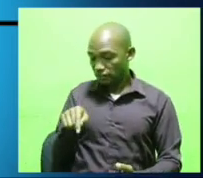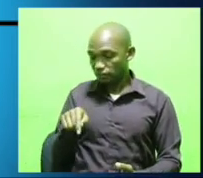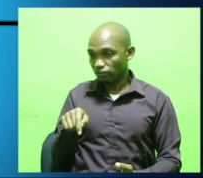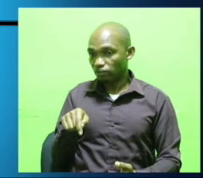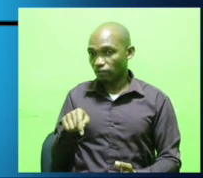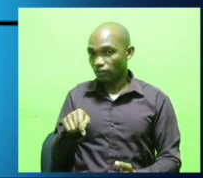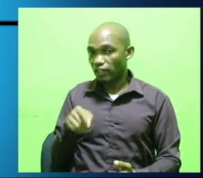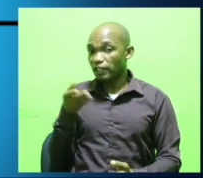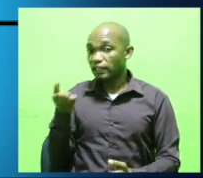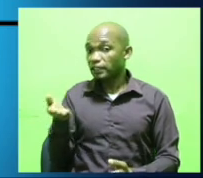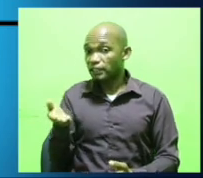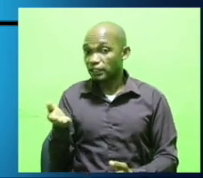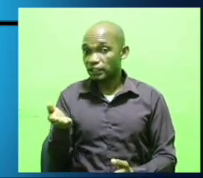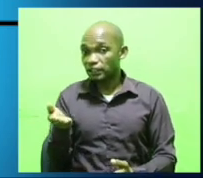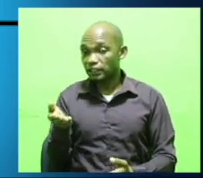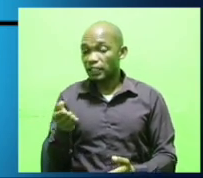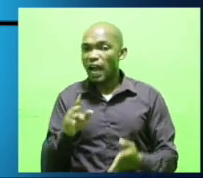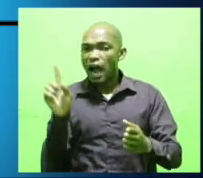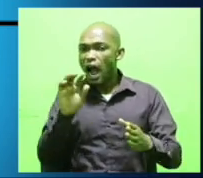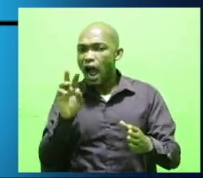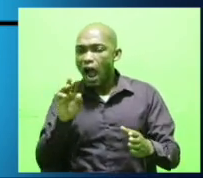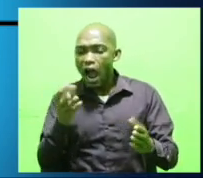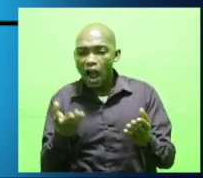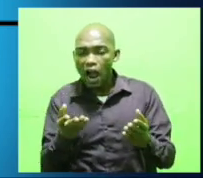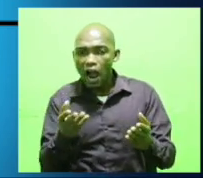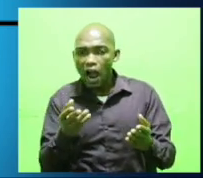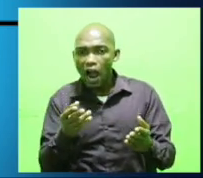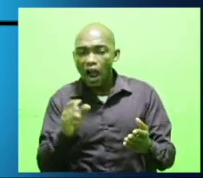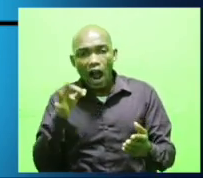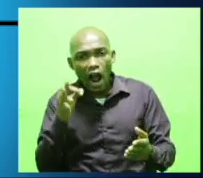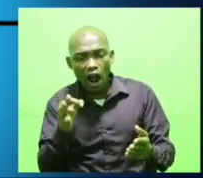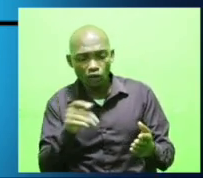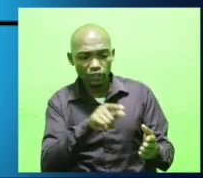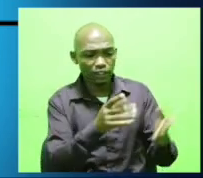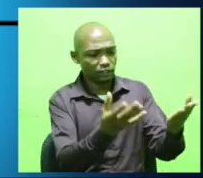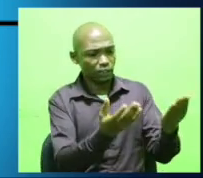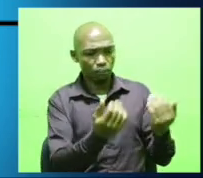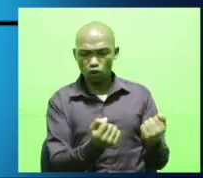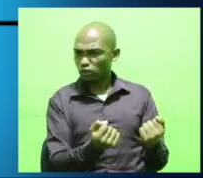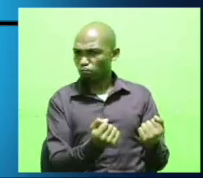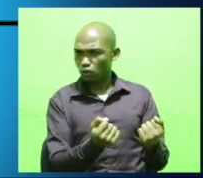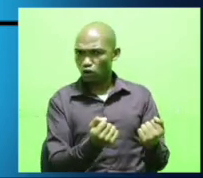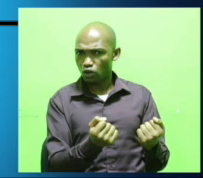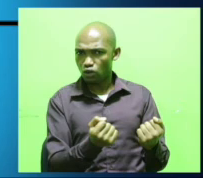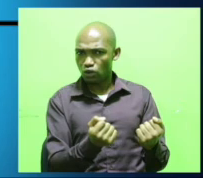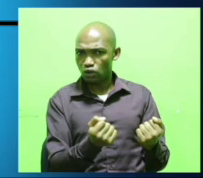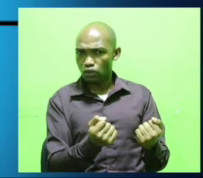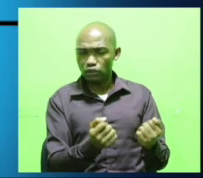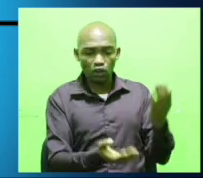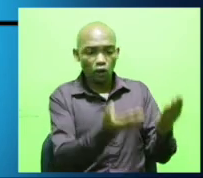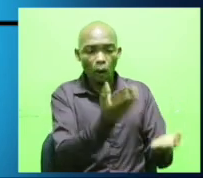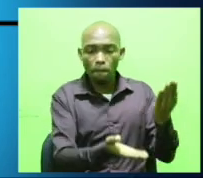is it possible that the carbon dioxide we remove out is more compared to the percentage we breathe